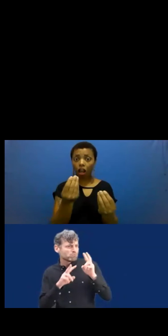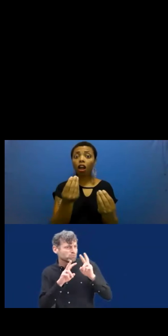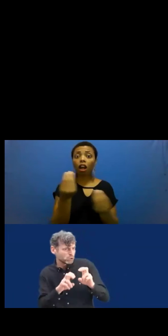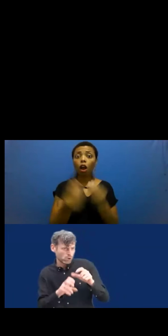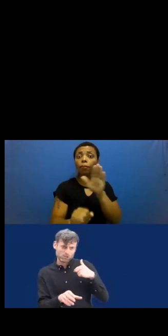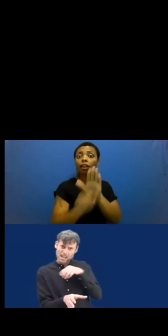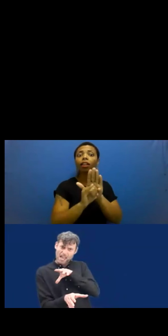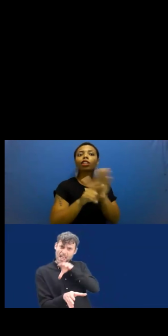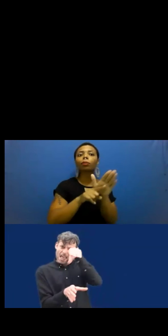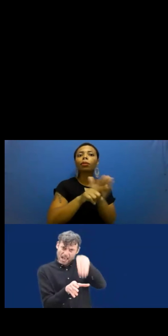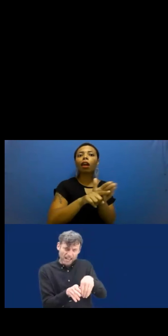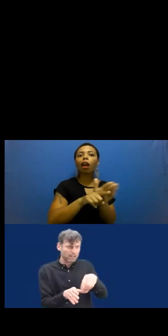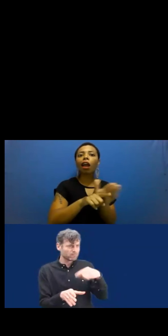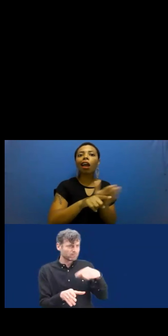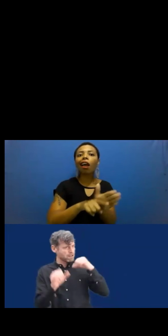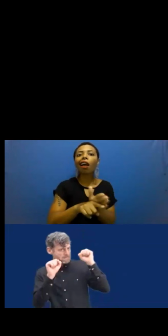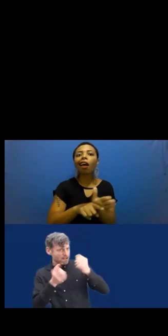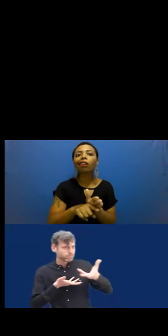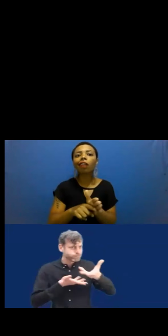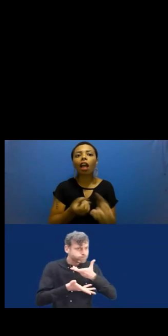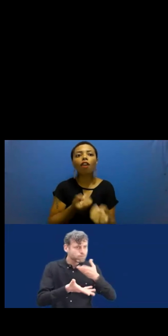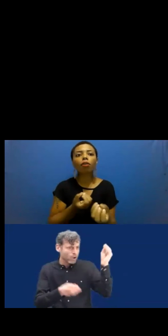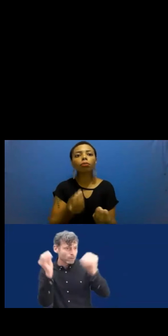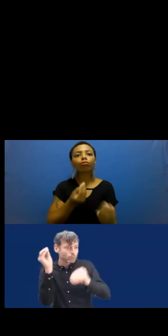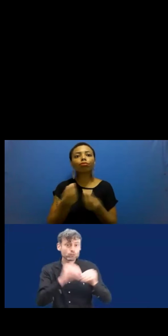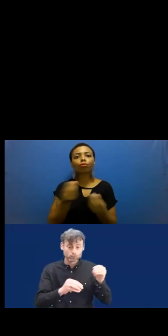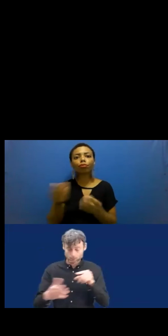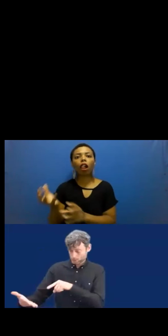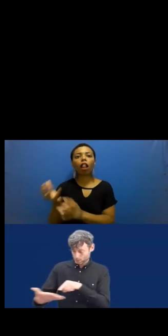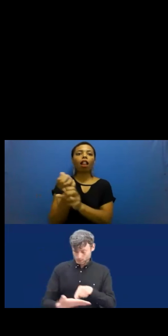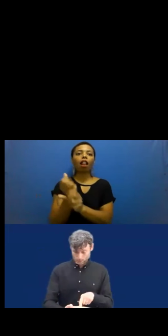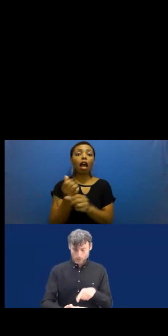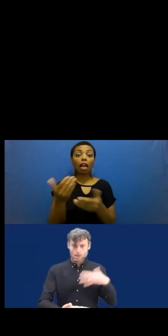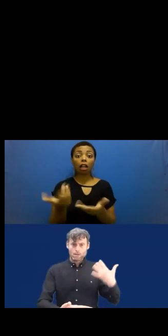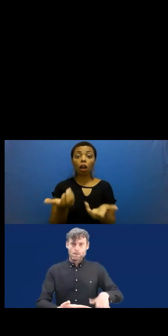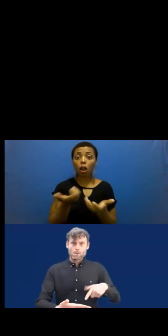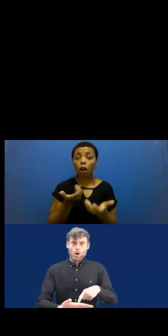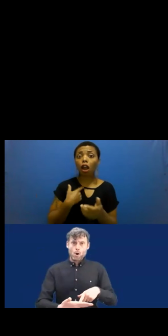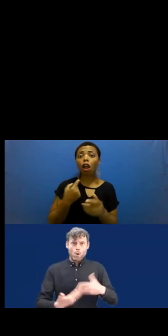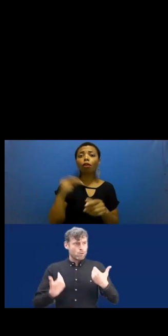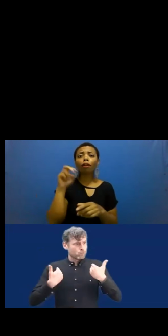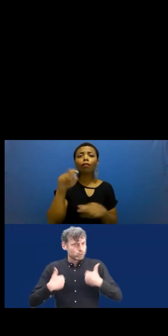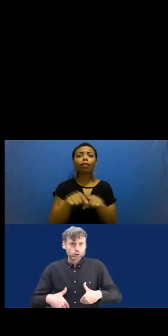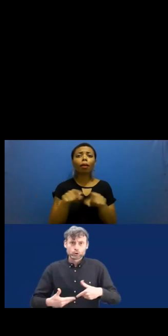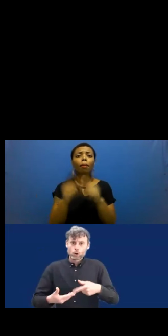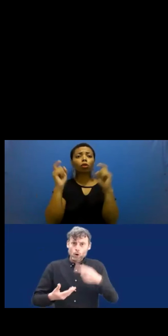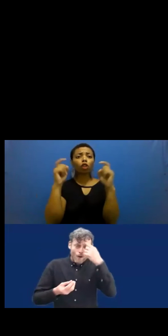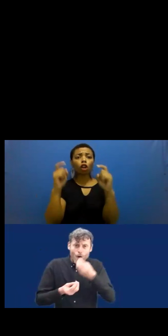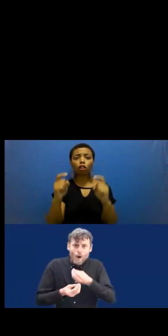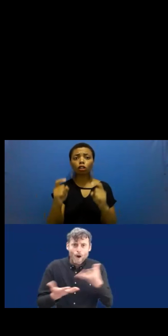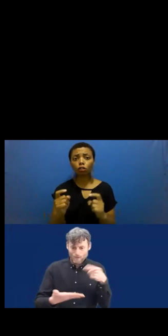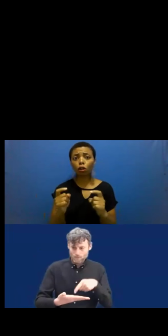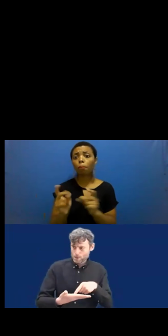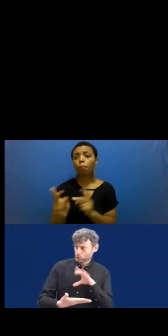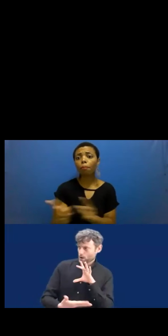data. I want to sum the co-narrations with the topics given by János, the single case.